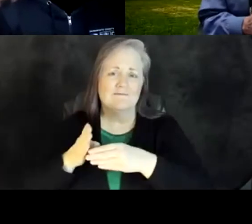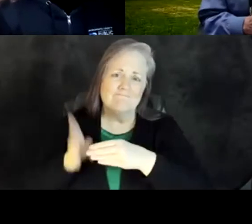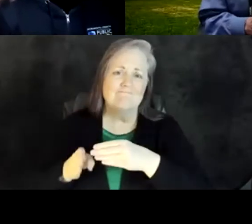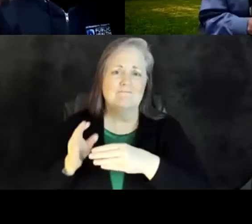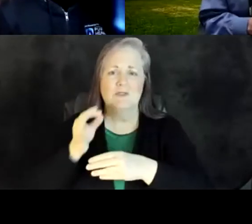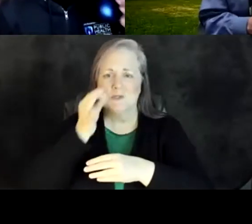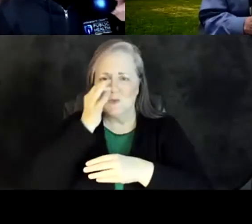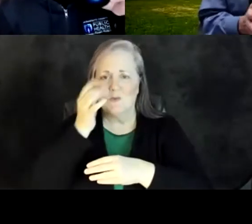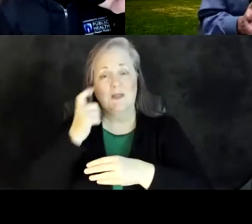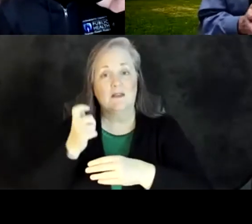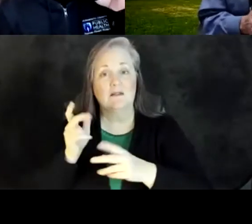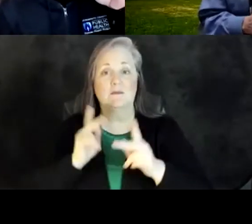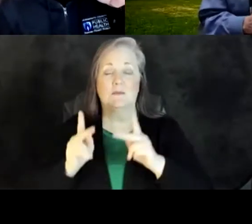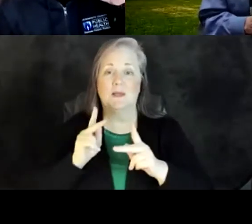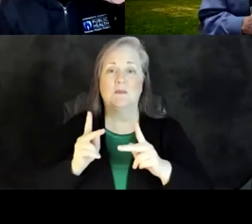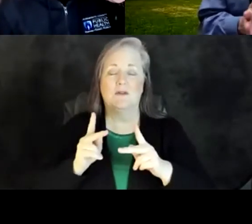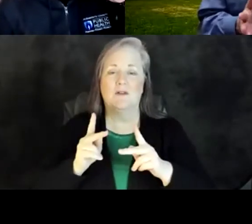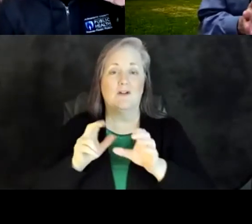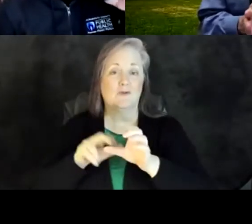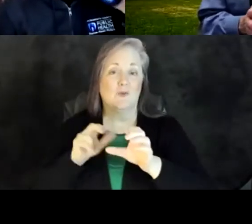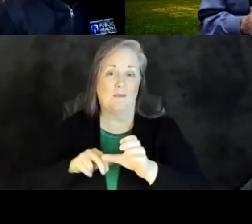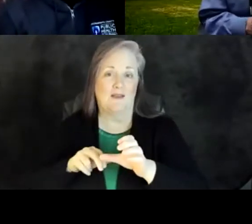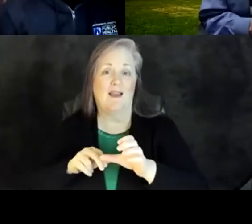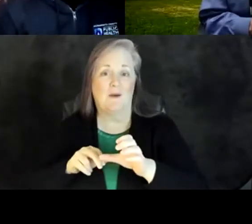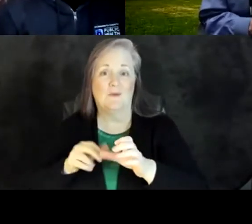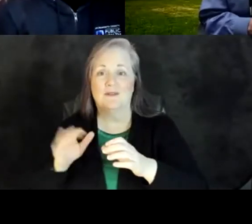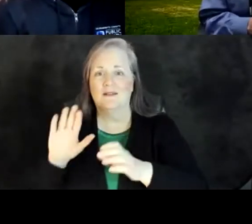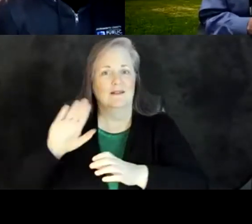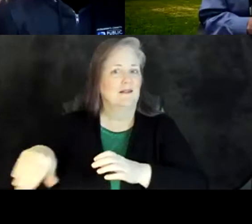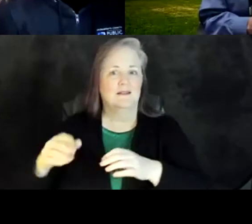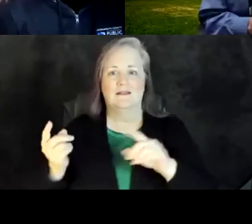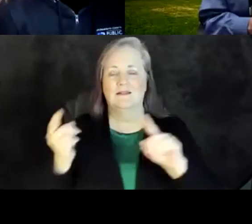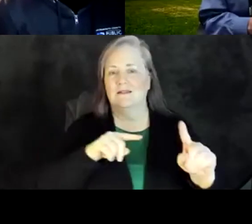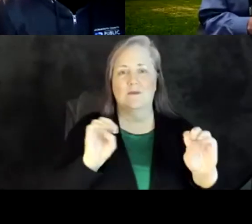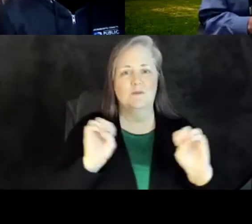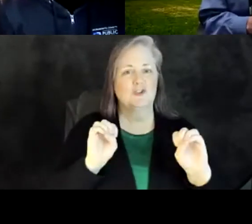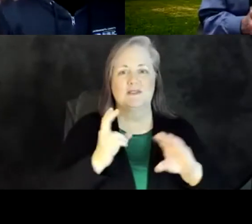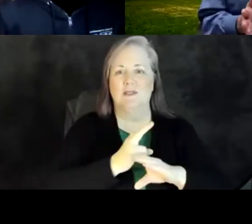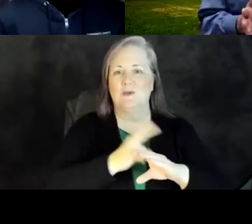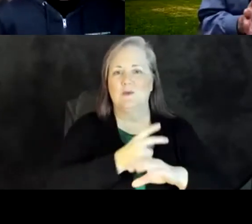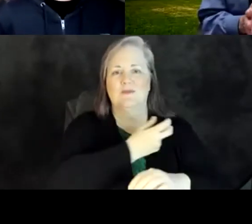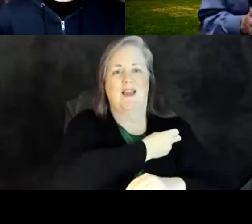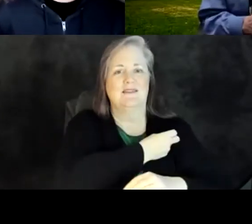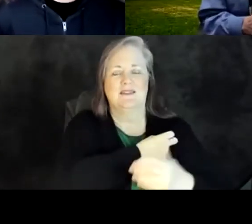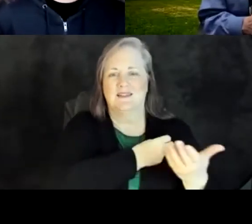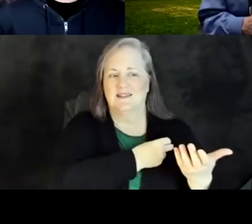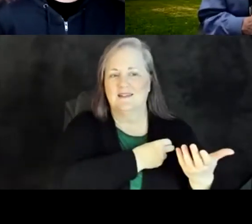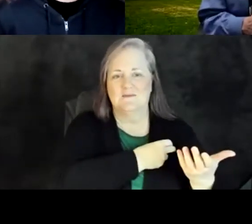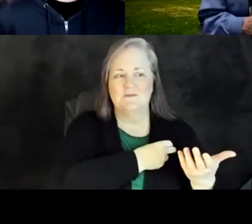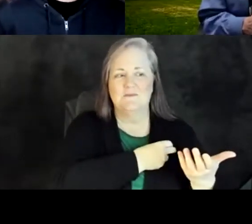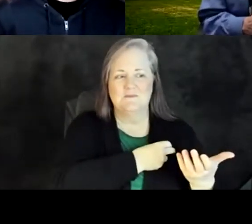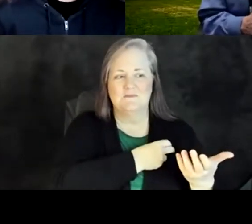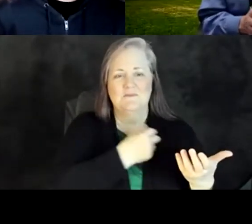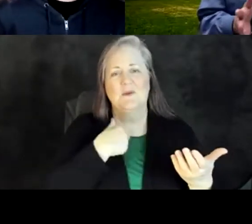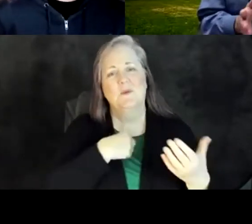too, because people are dropping out to get emergency use vaccine, and we'd like